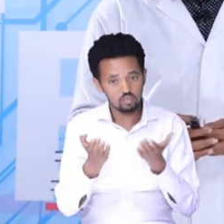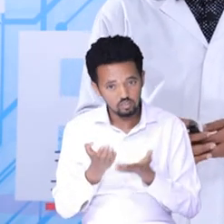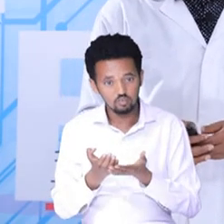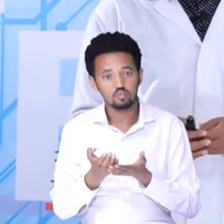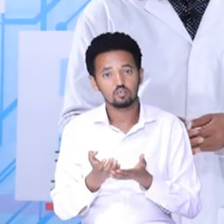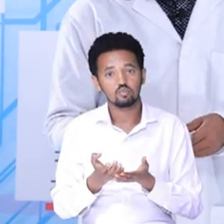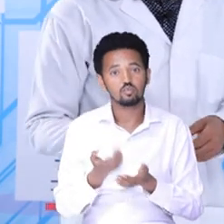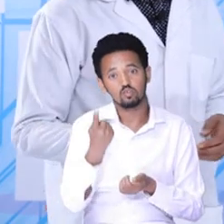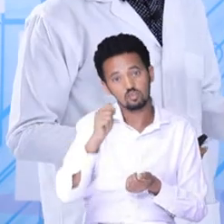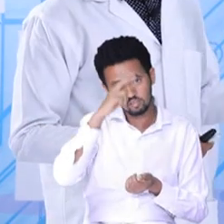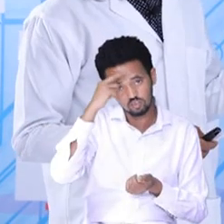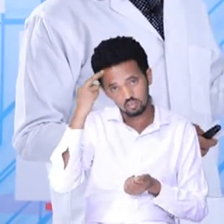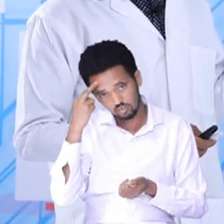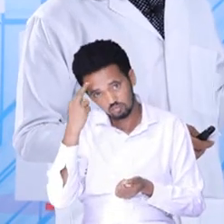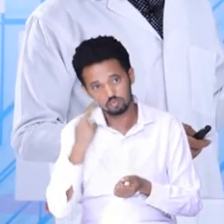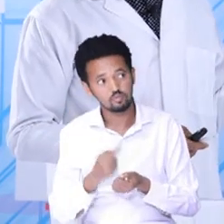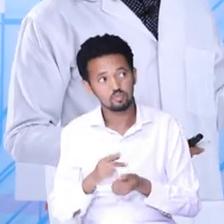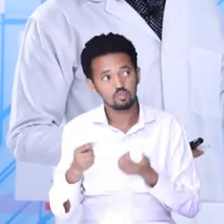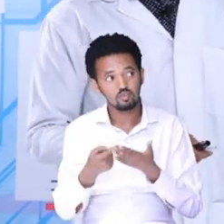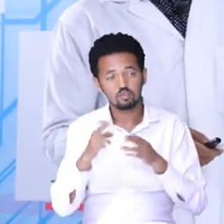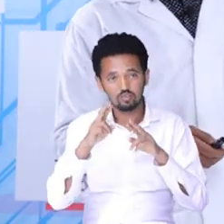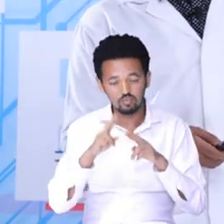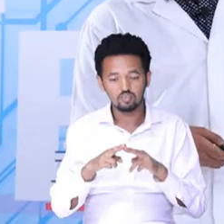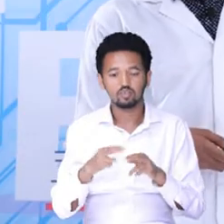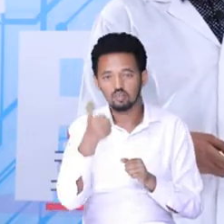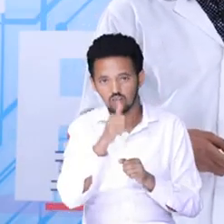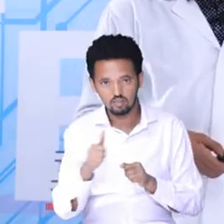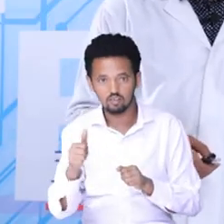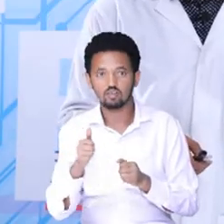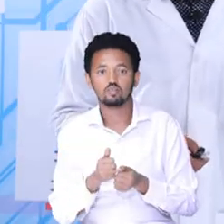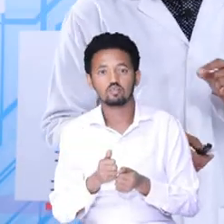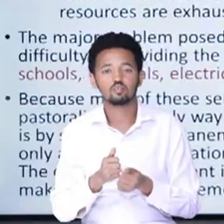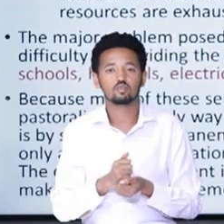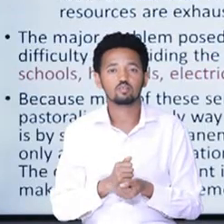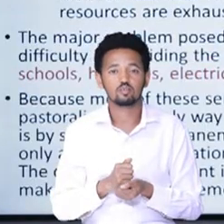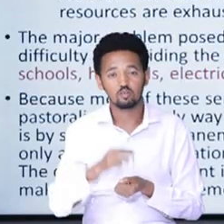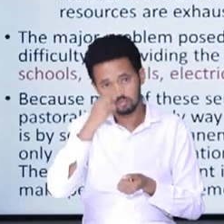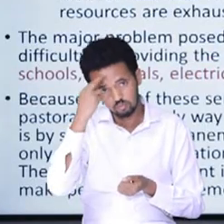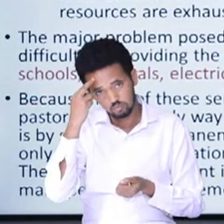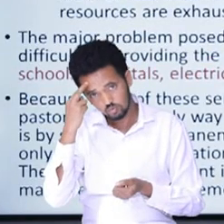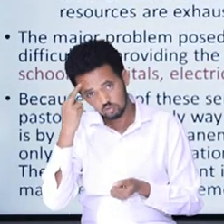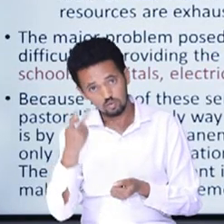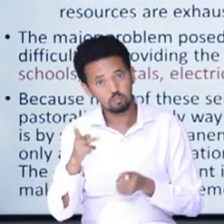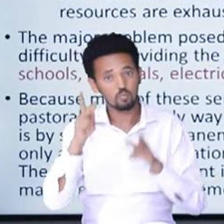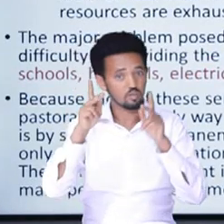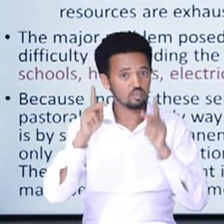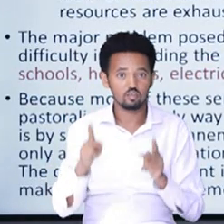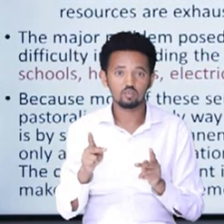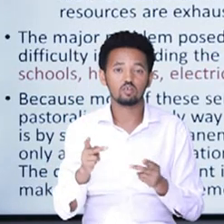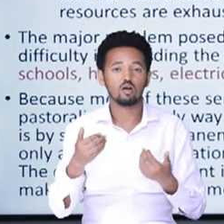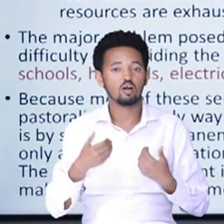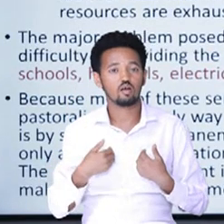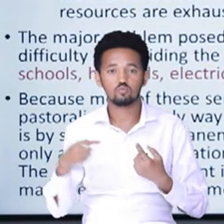a reason. The settlement in these areas are temporary because the pastoralists have to